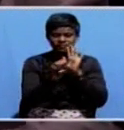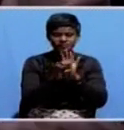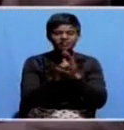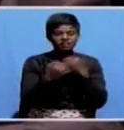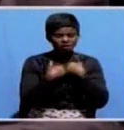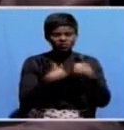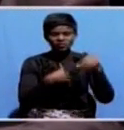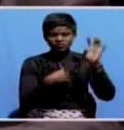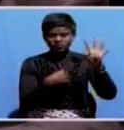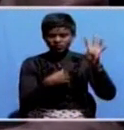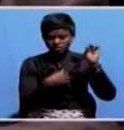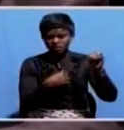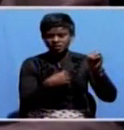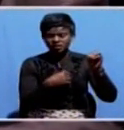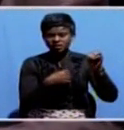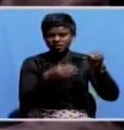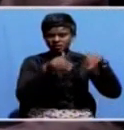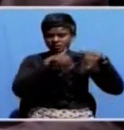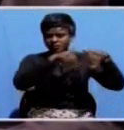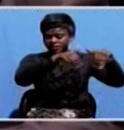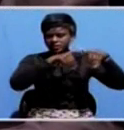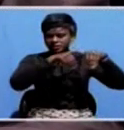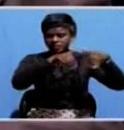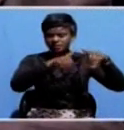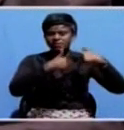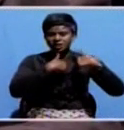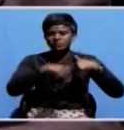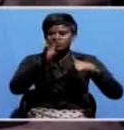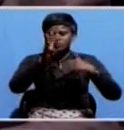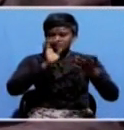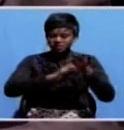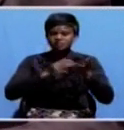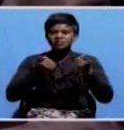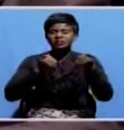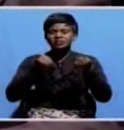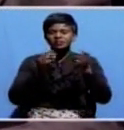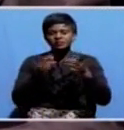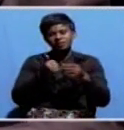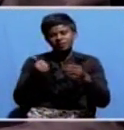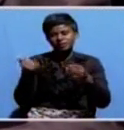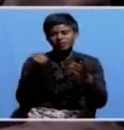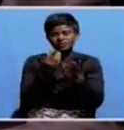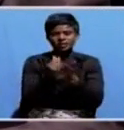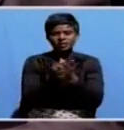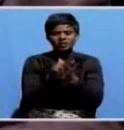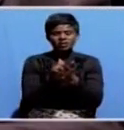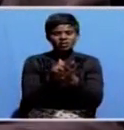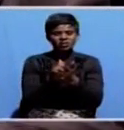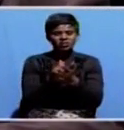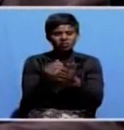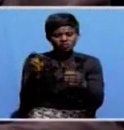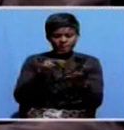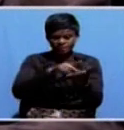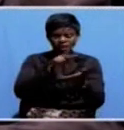buses and you have got 4,000 drivers, what amount of money are you going to generate to